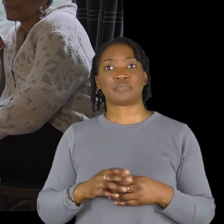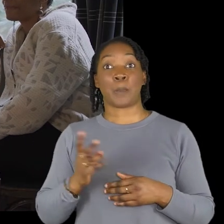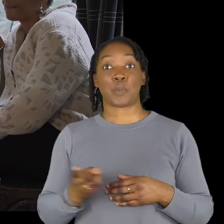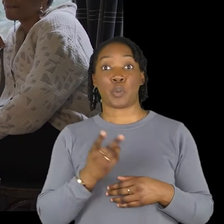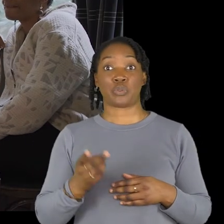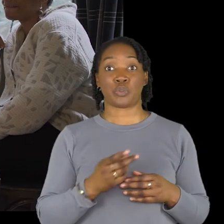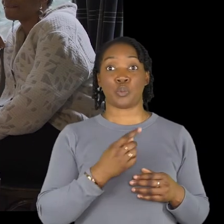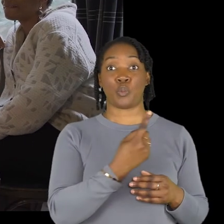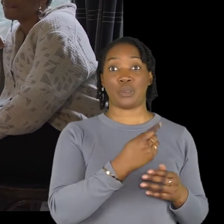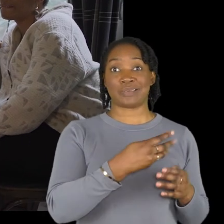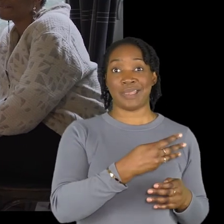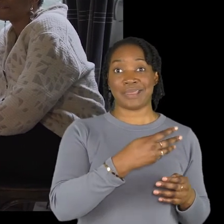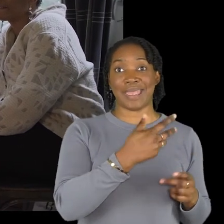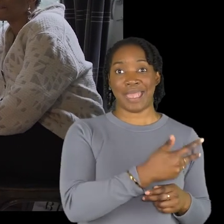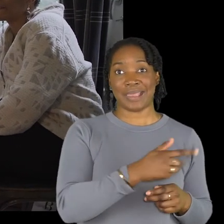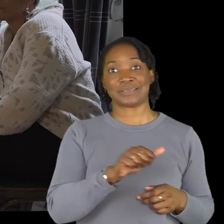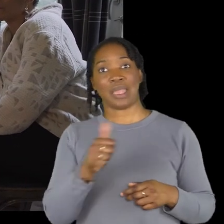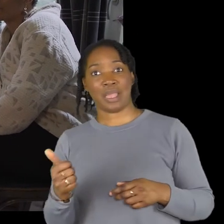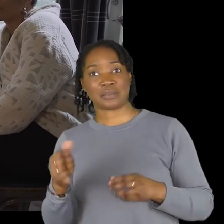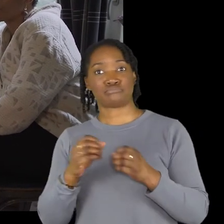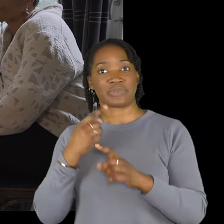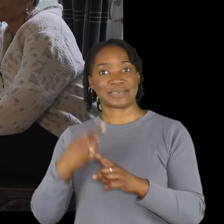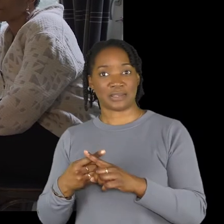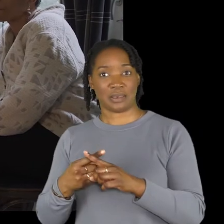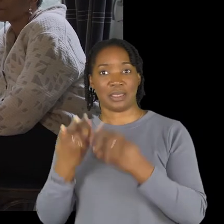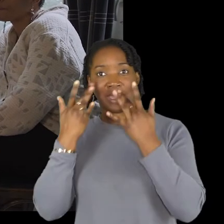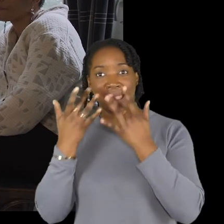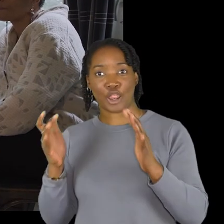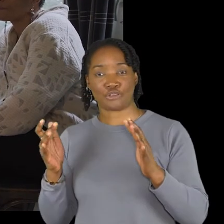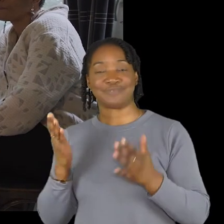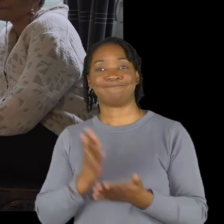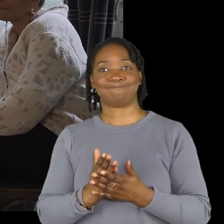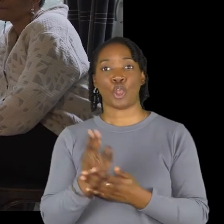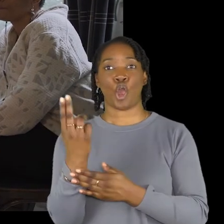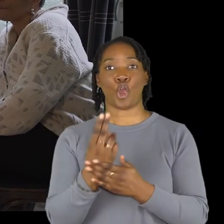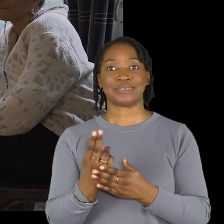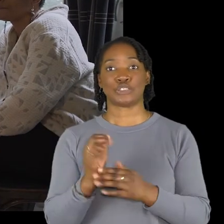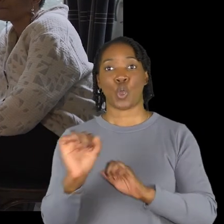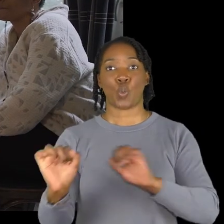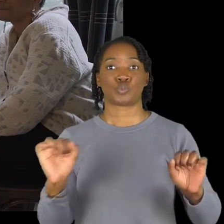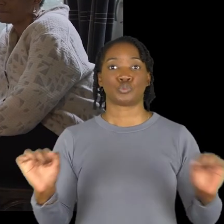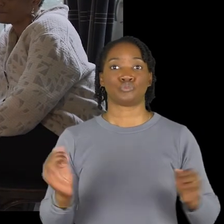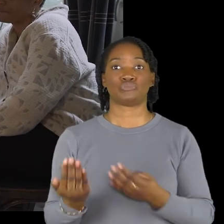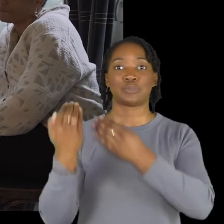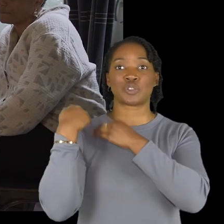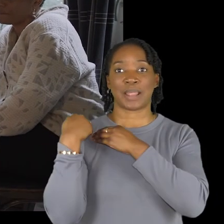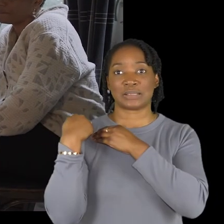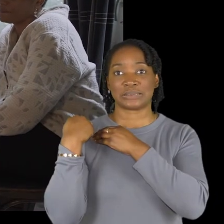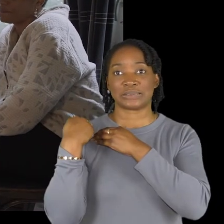the 198 and Brixton Gallery is about the artist's responsibility,